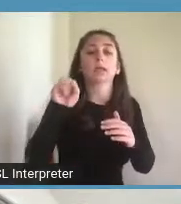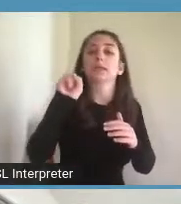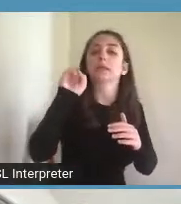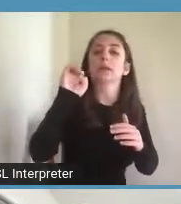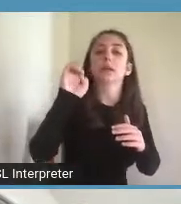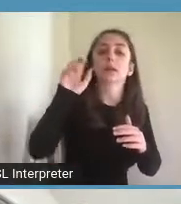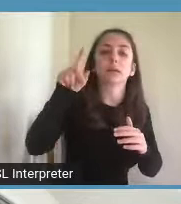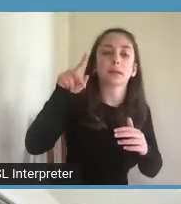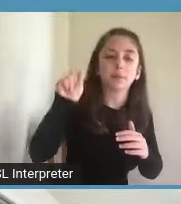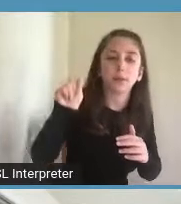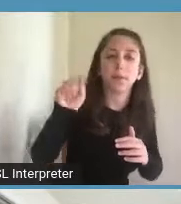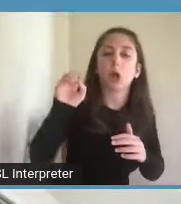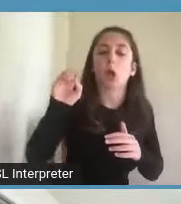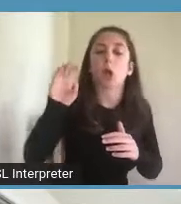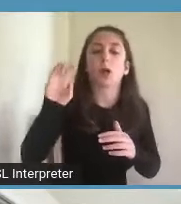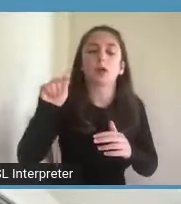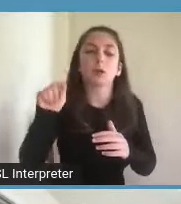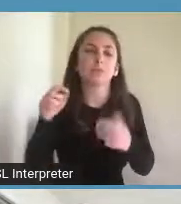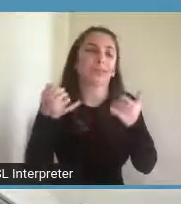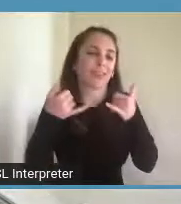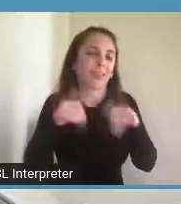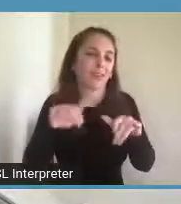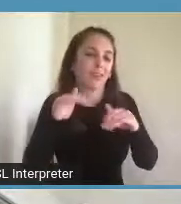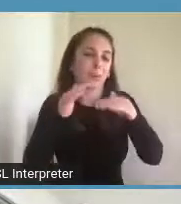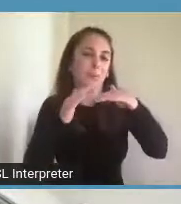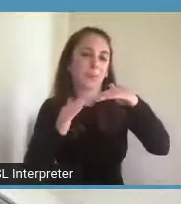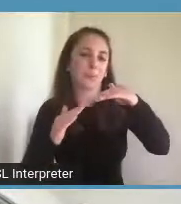some decline. So what's going on there?